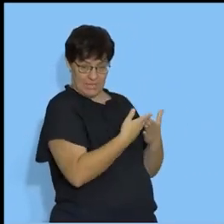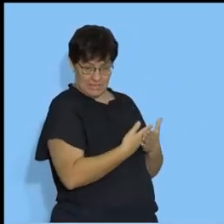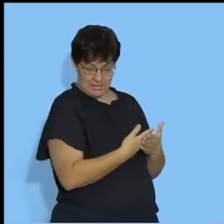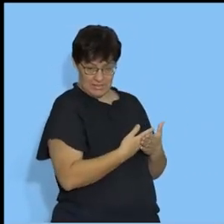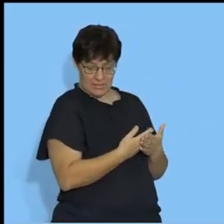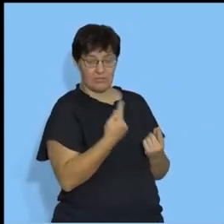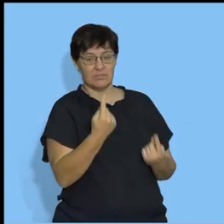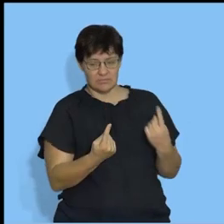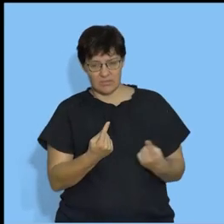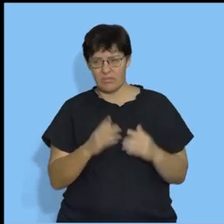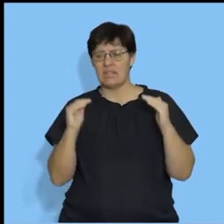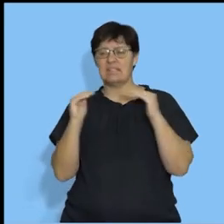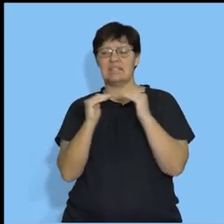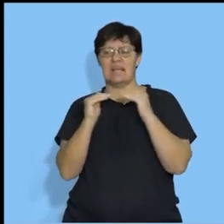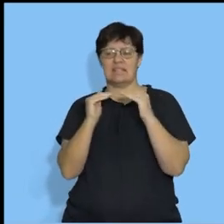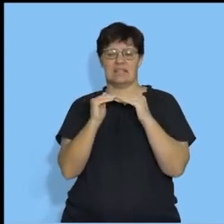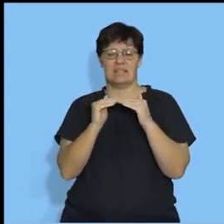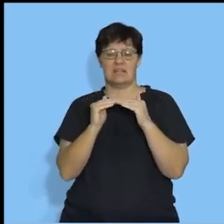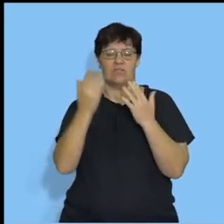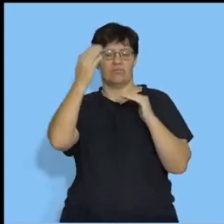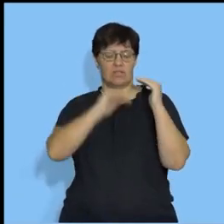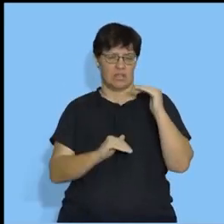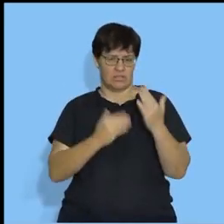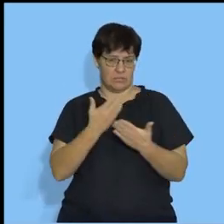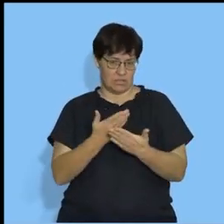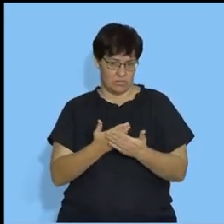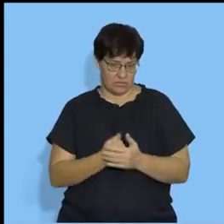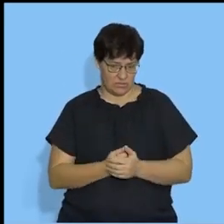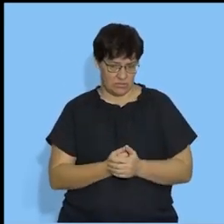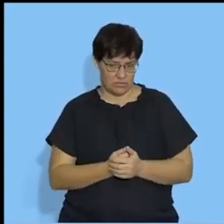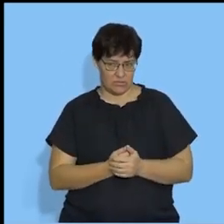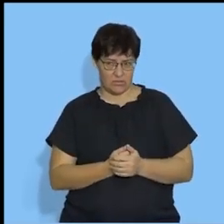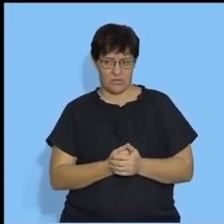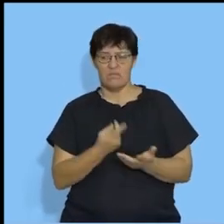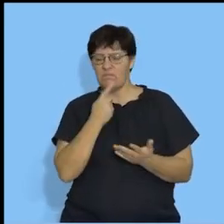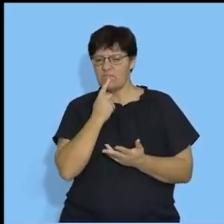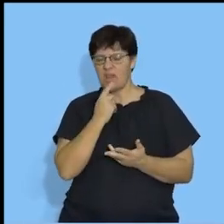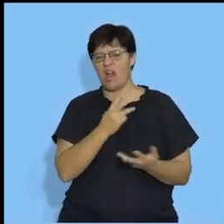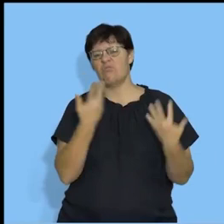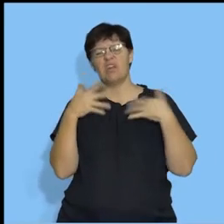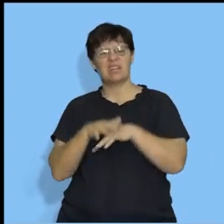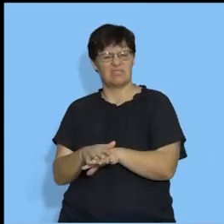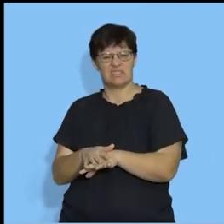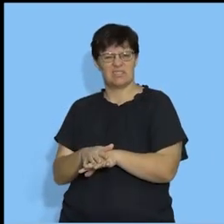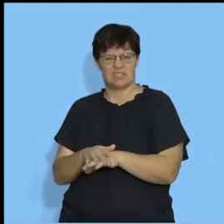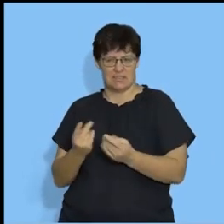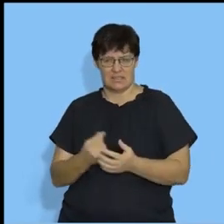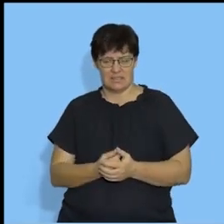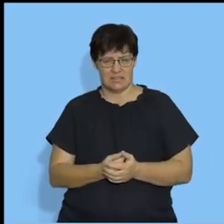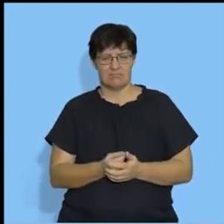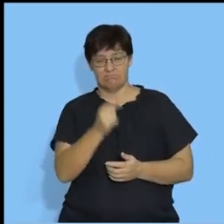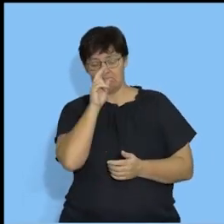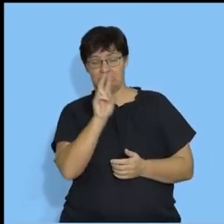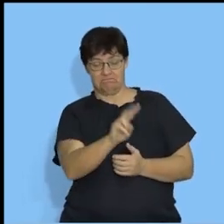the standard reduction potential. So this is some kind of a reactivity series of some sort. Now let's look into that.